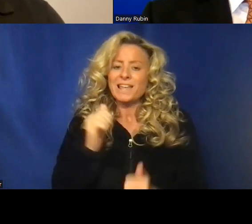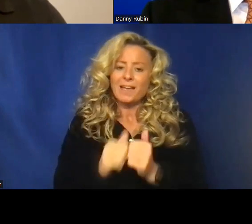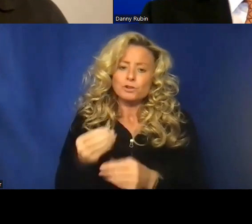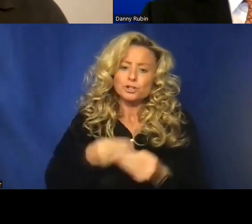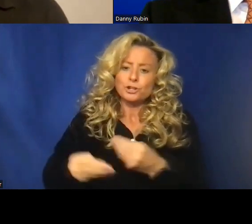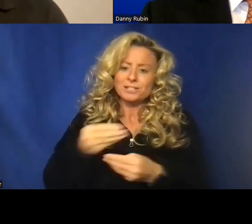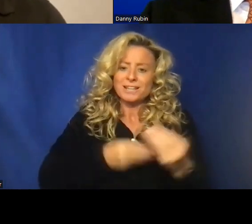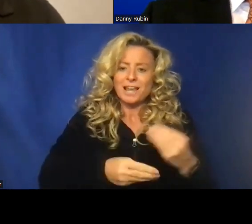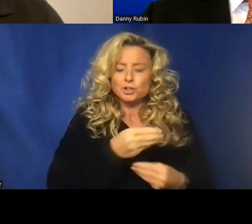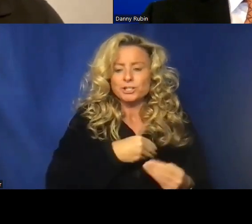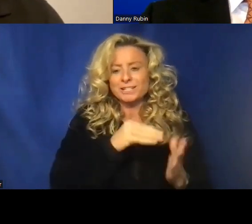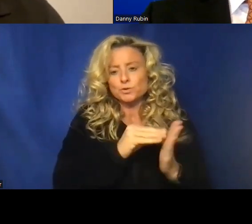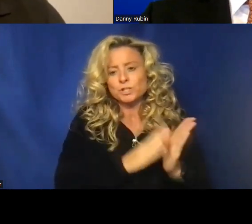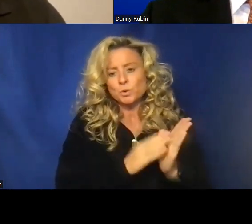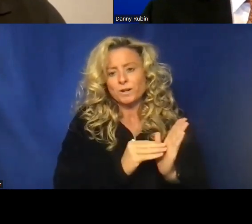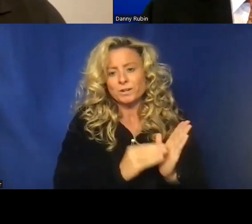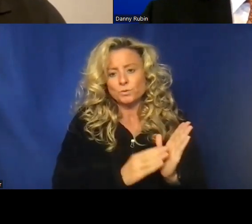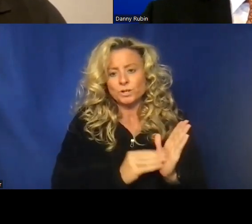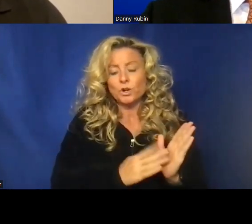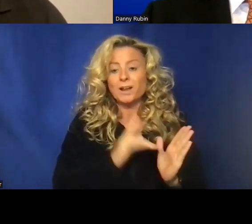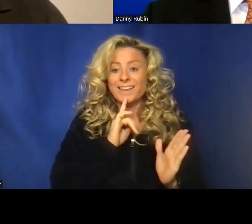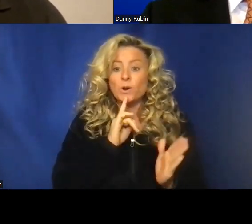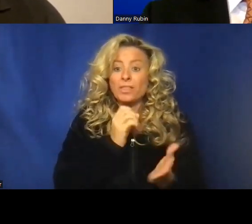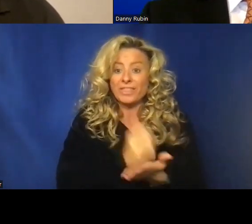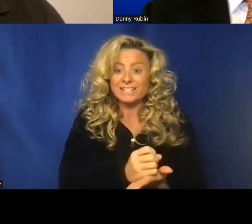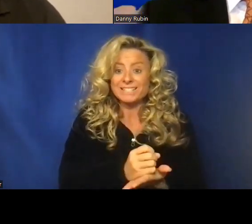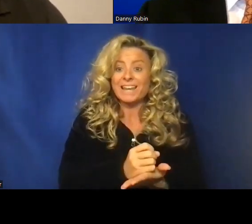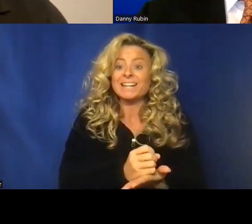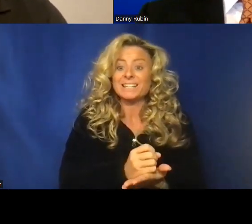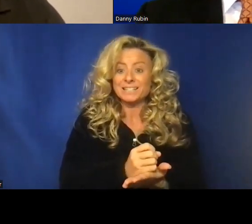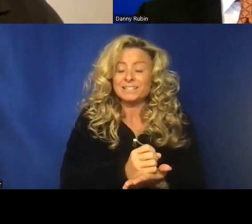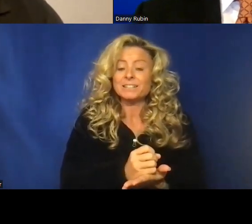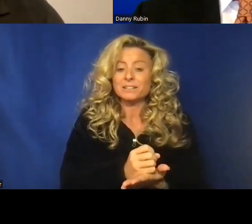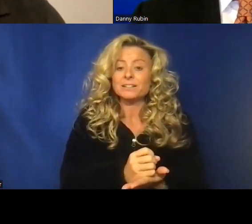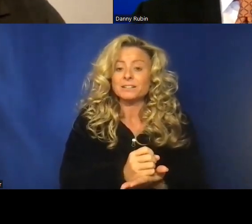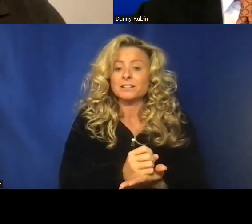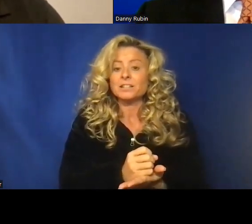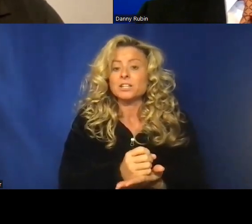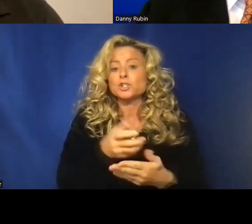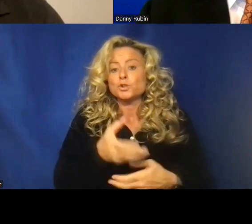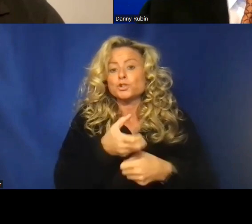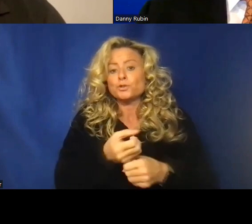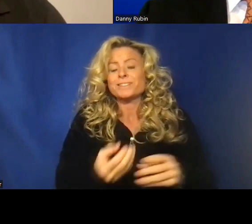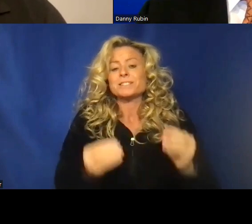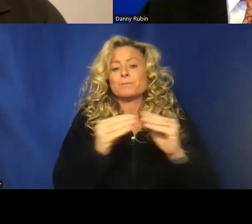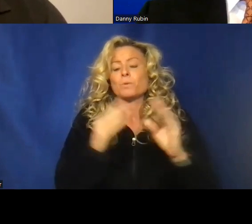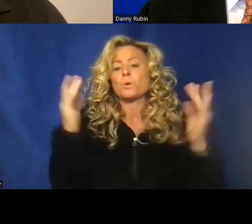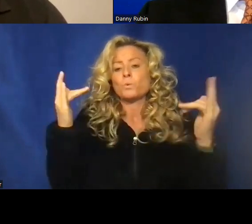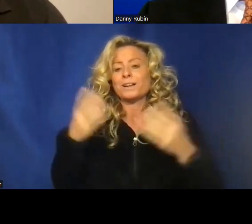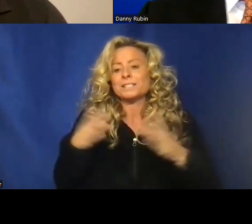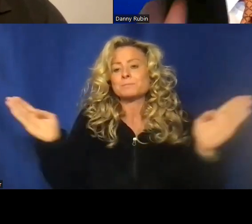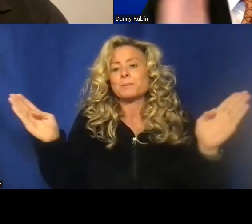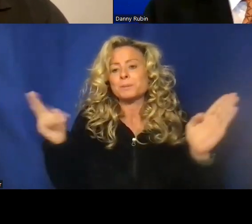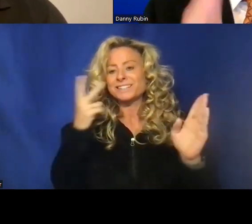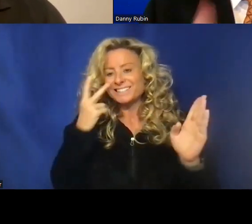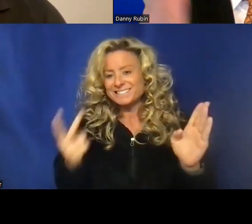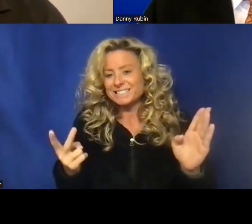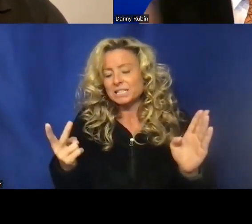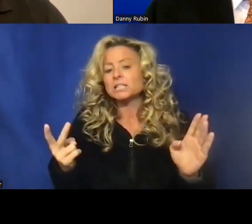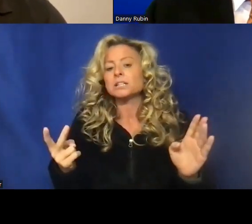transaction is recorded and it's authenticated, and so the idea is that you can trust it more because it's publicly seen